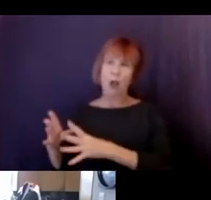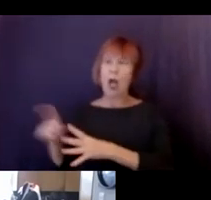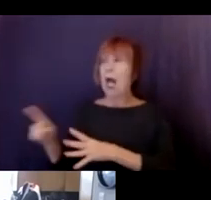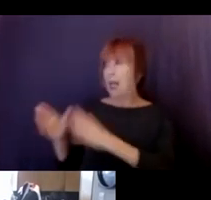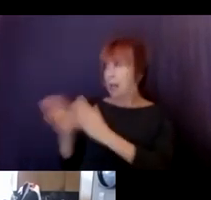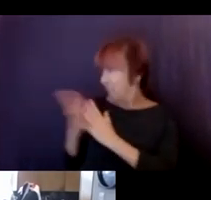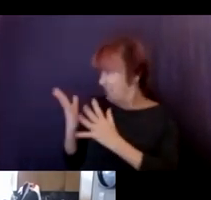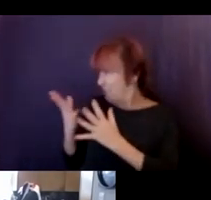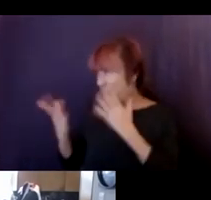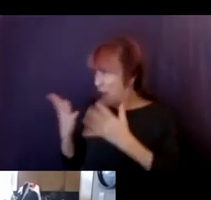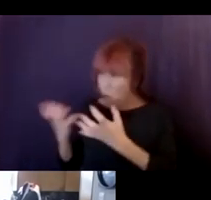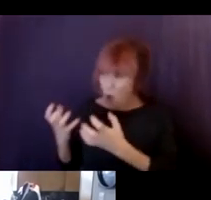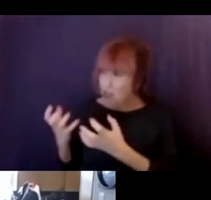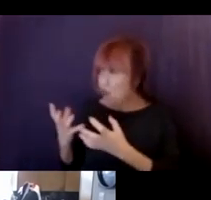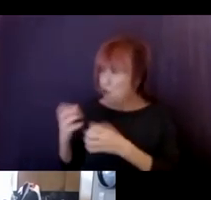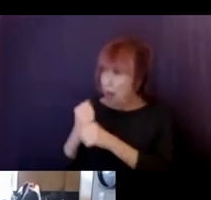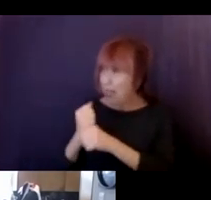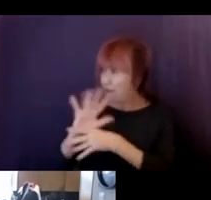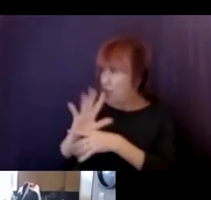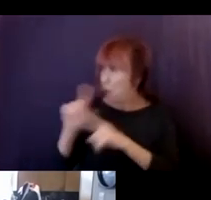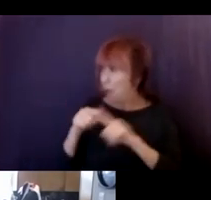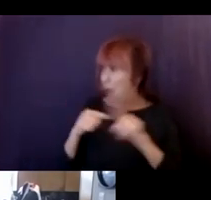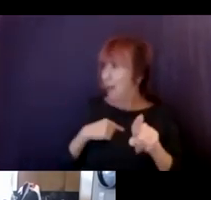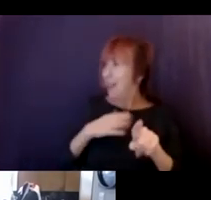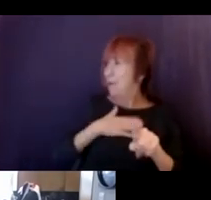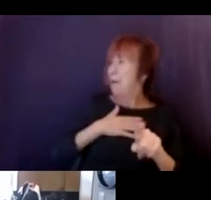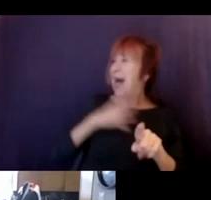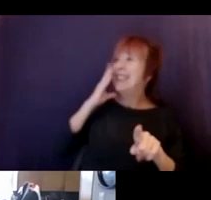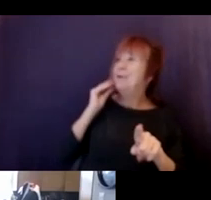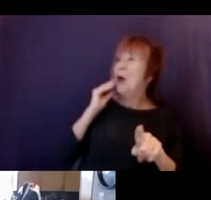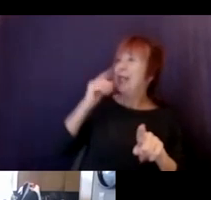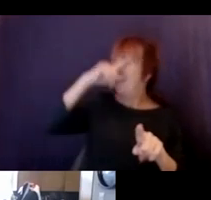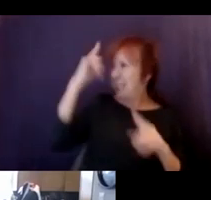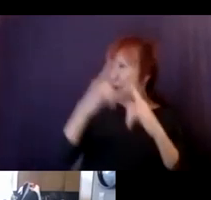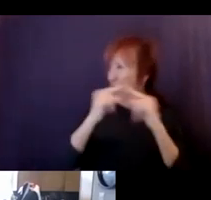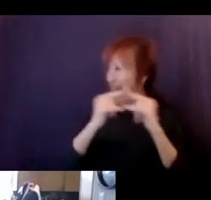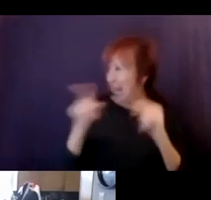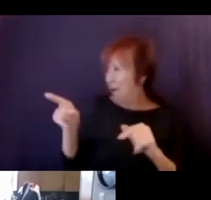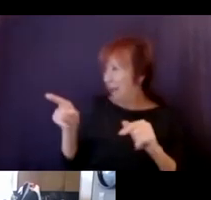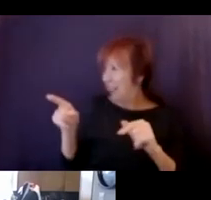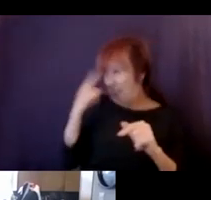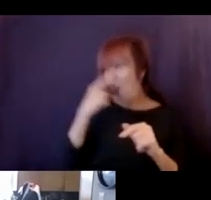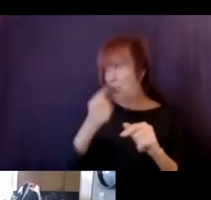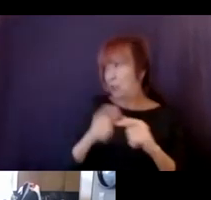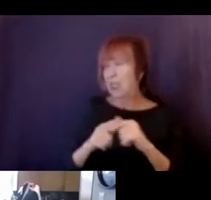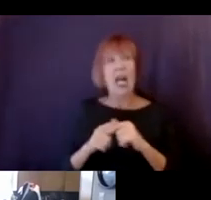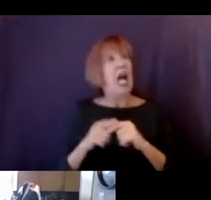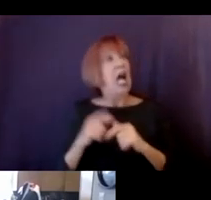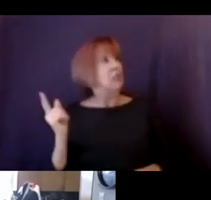film about the summer camp, because I thought it was an interesting story there. And she said, why don't we make it